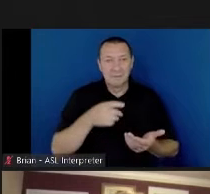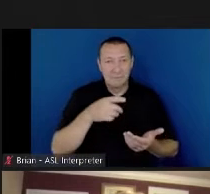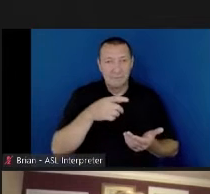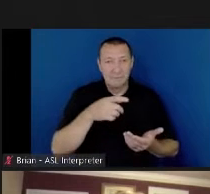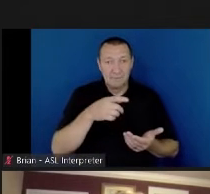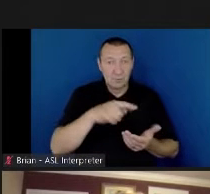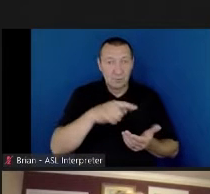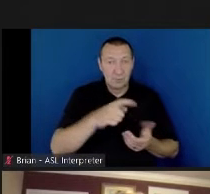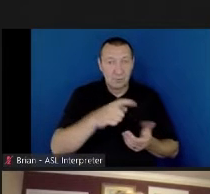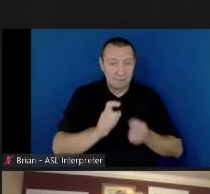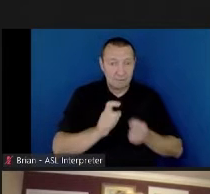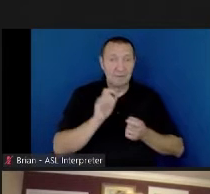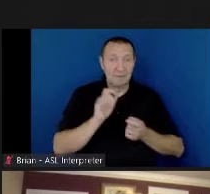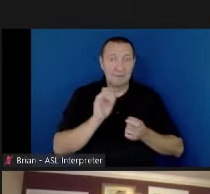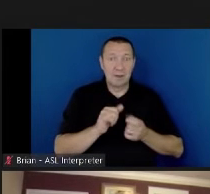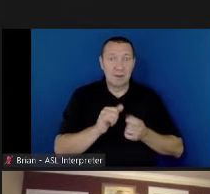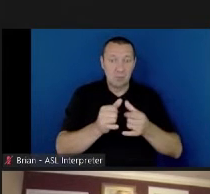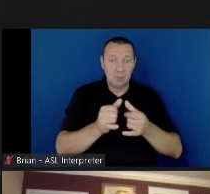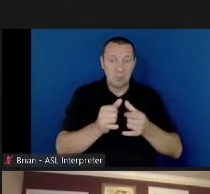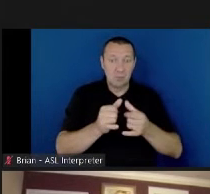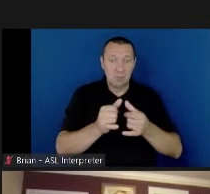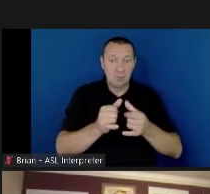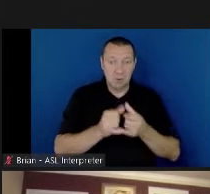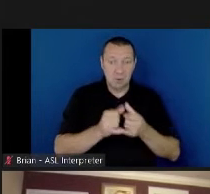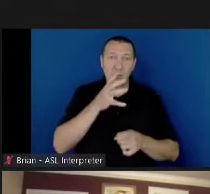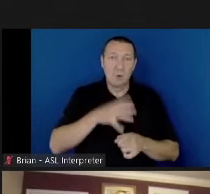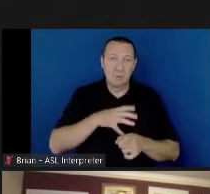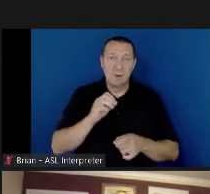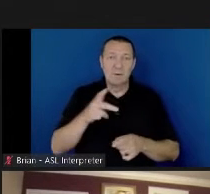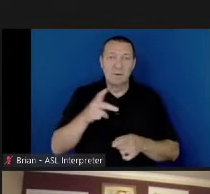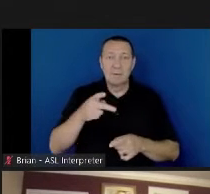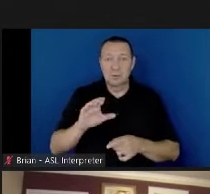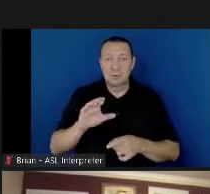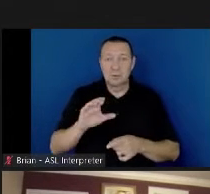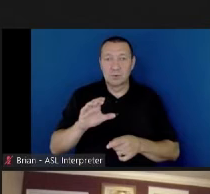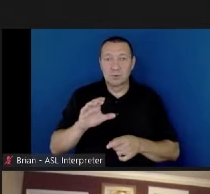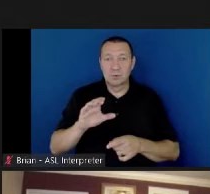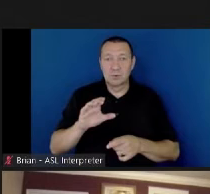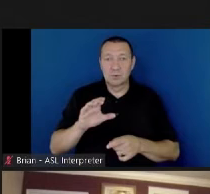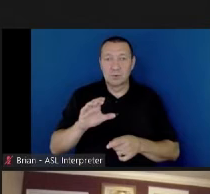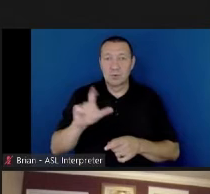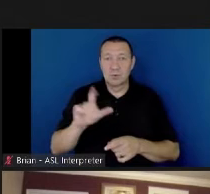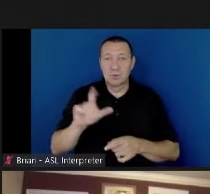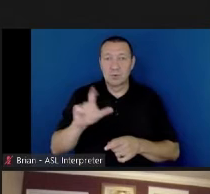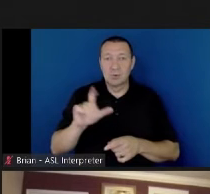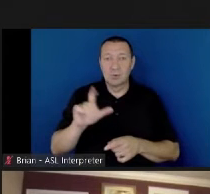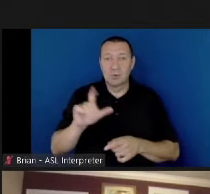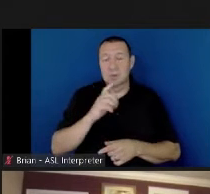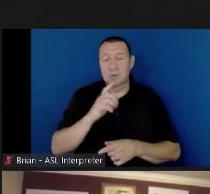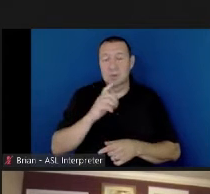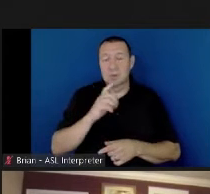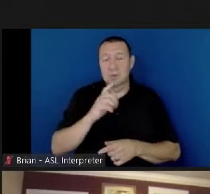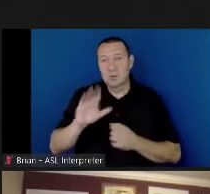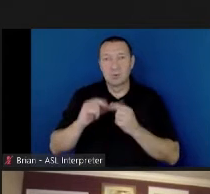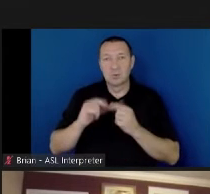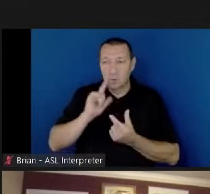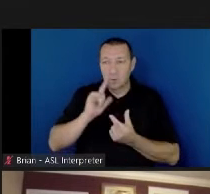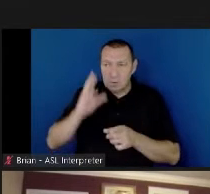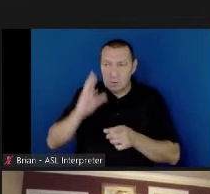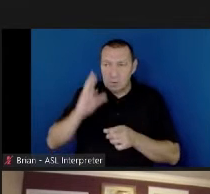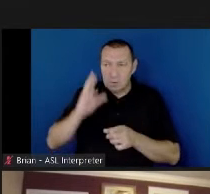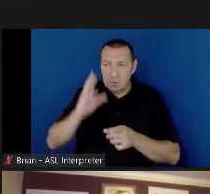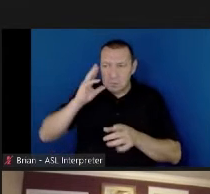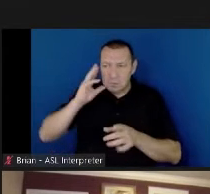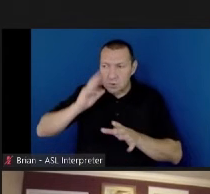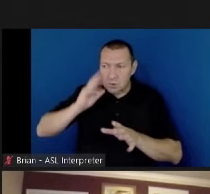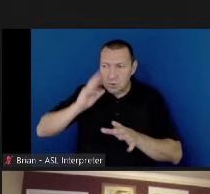this award from the Women of Peace Corps Legacy, a group I admire so much for your collective experience, wisdom, and